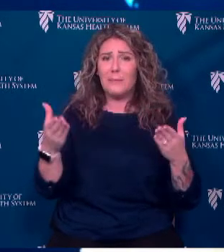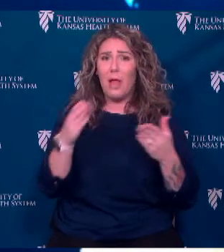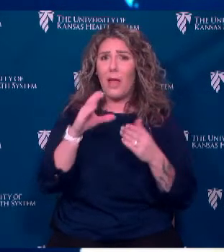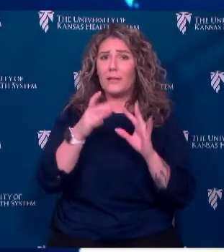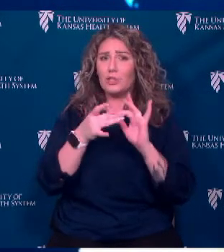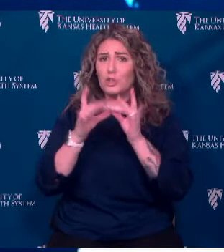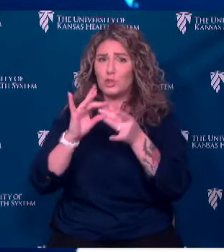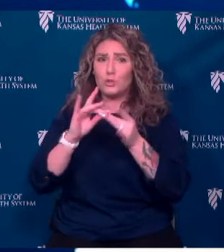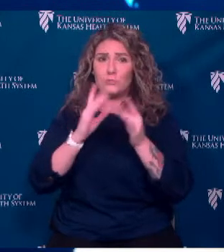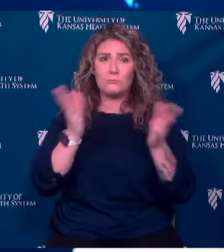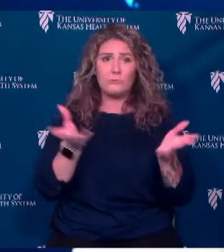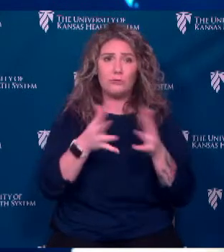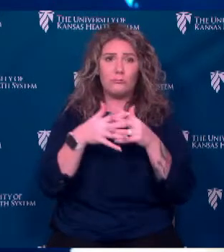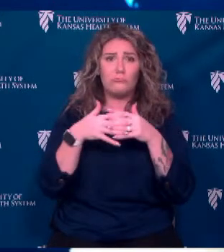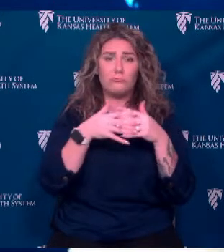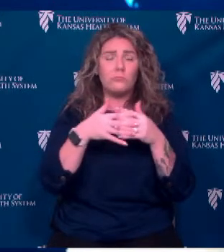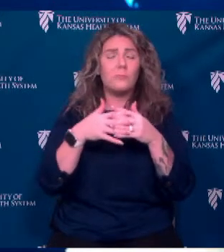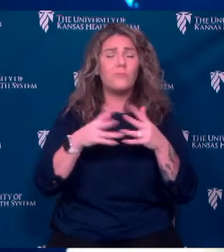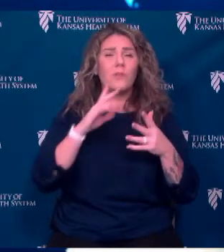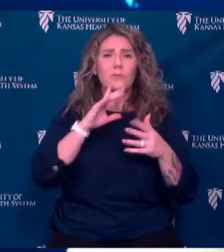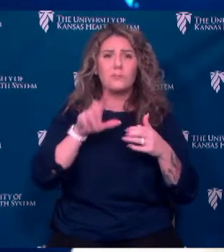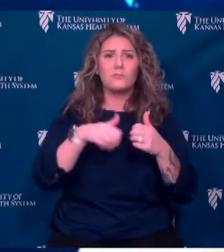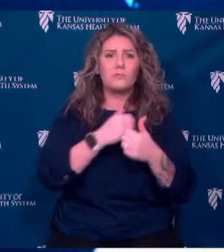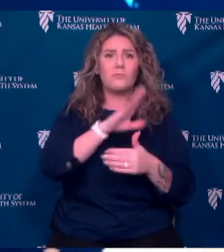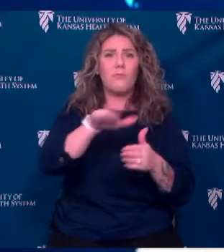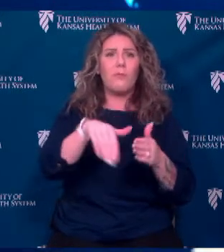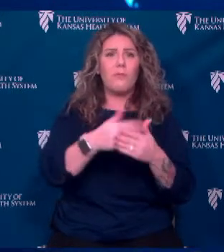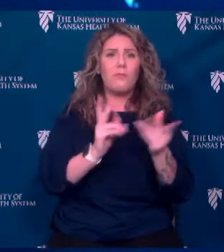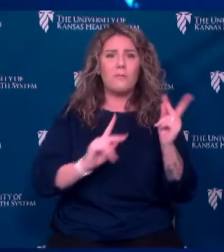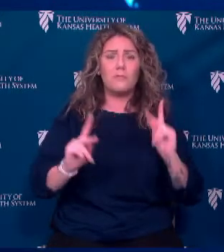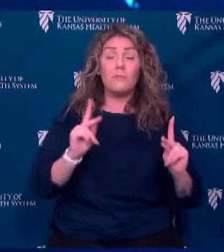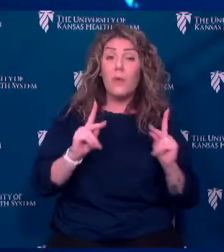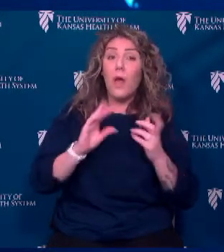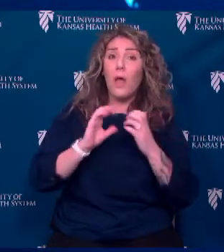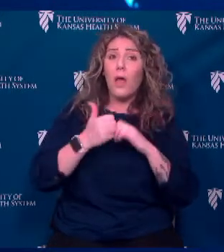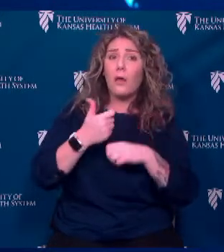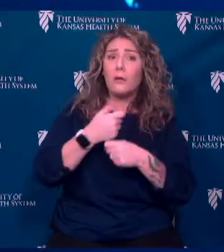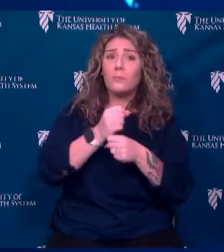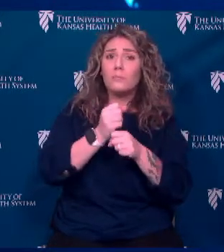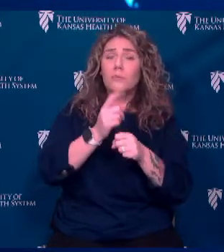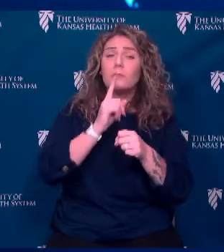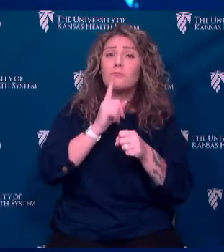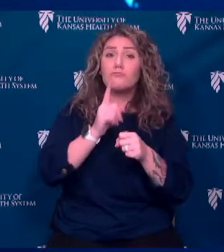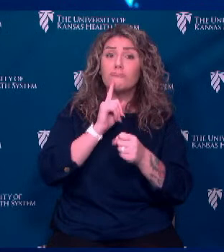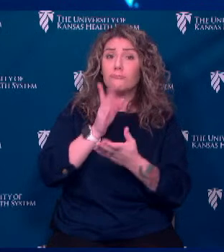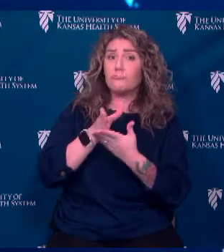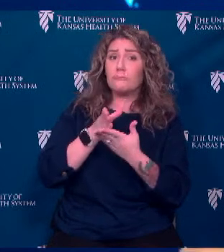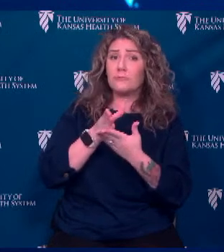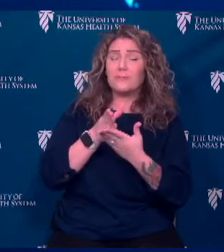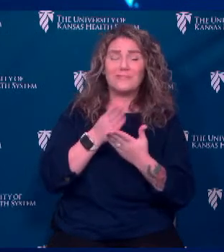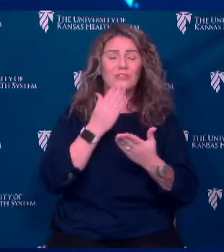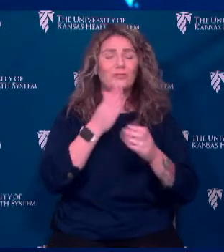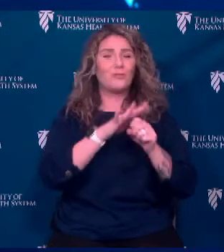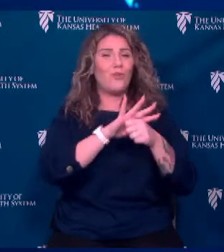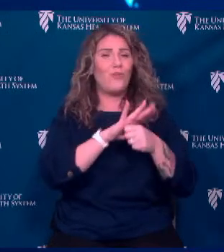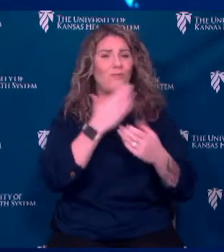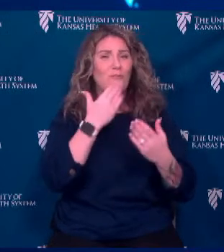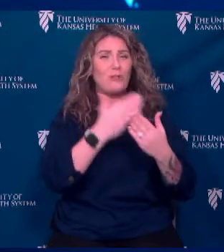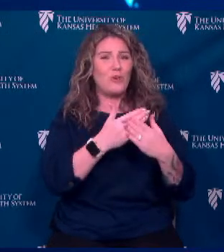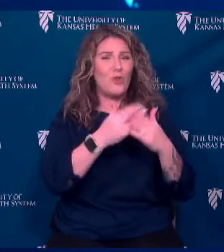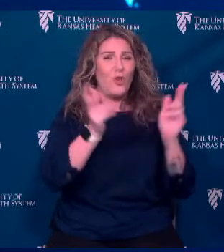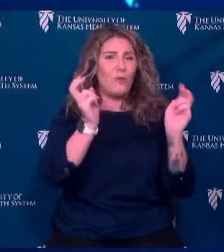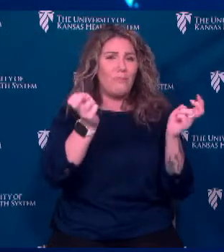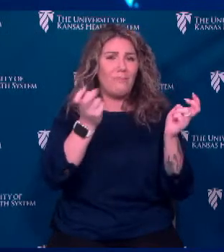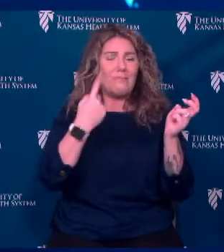America. This is a challenge to all of us. And the only way we can make sure we get out of it is to be COVID good. That's where we need to